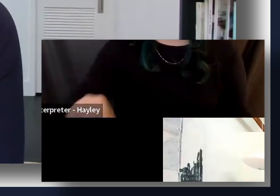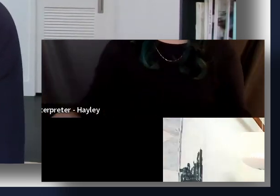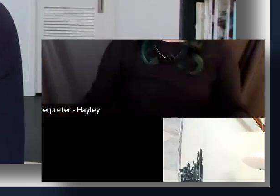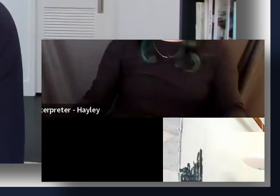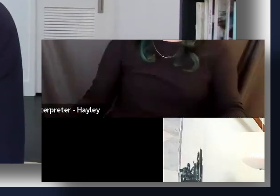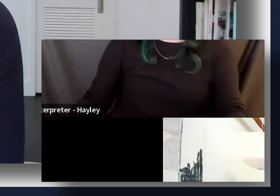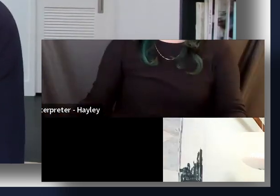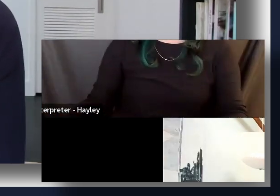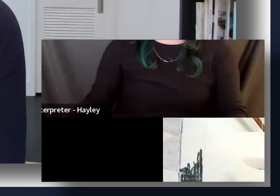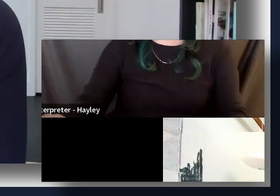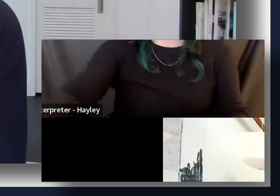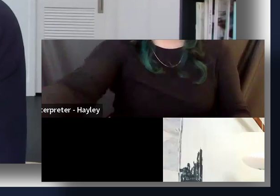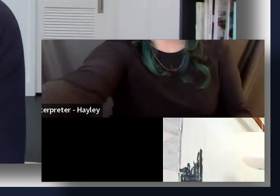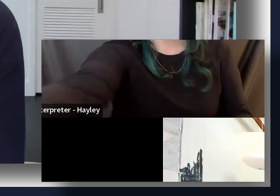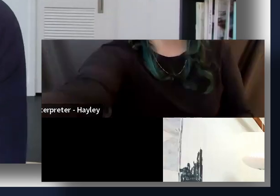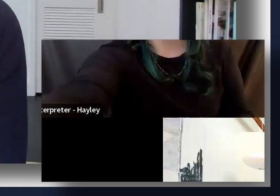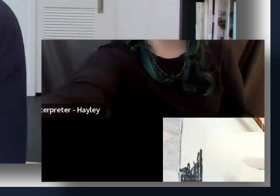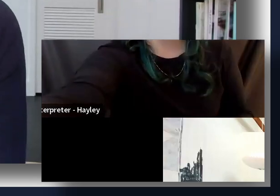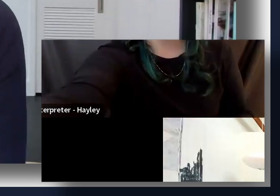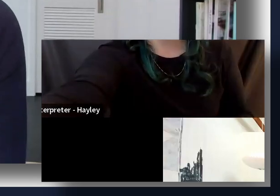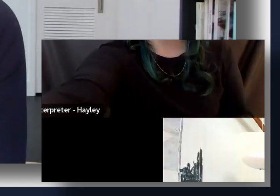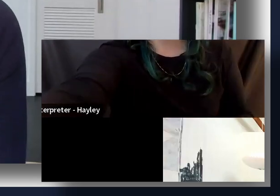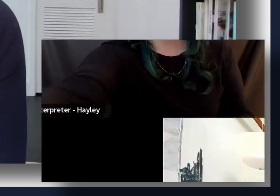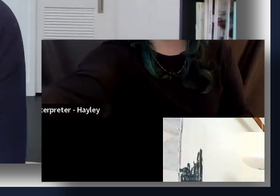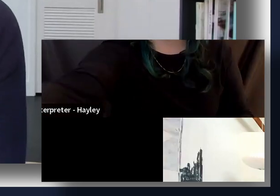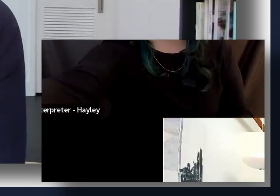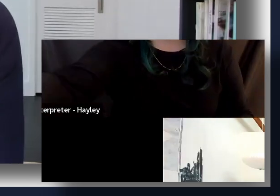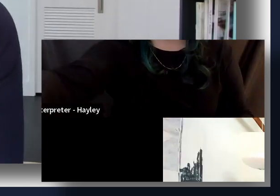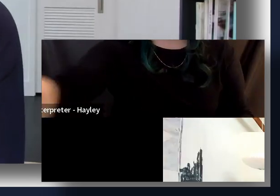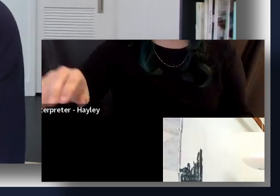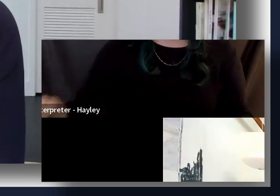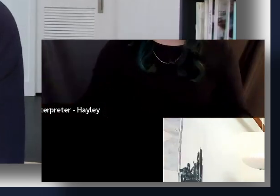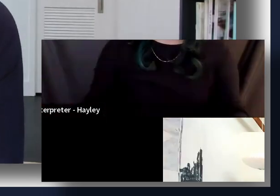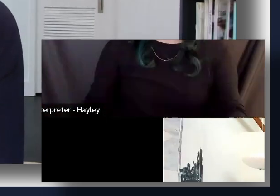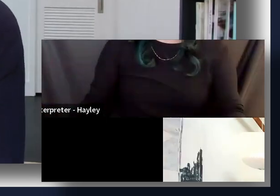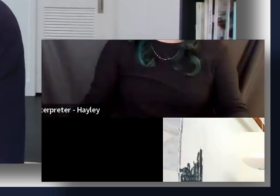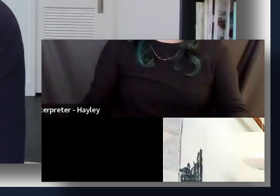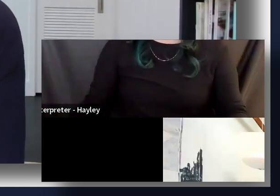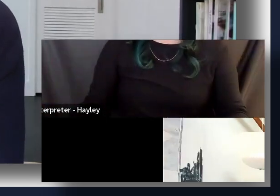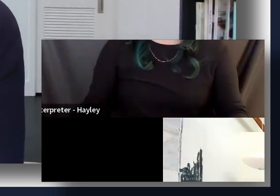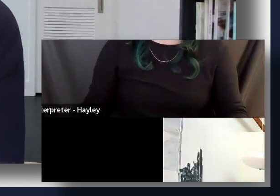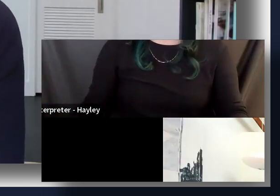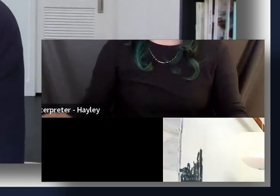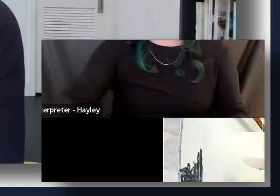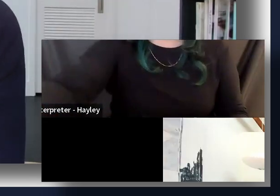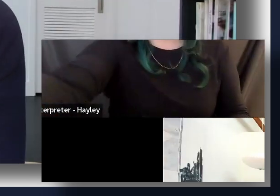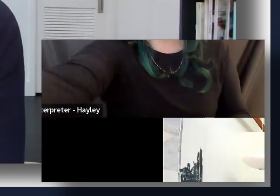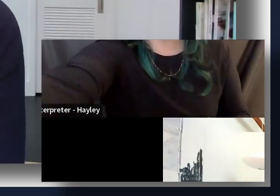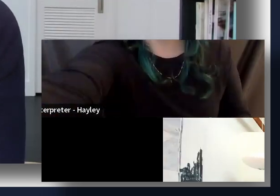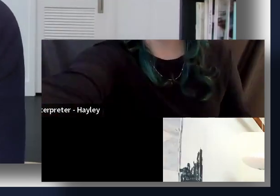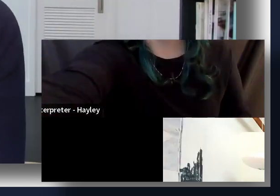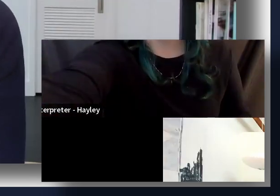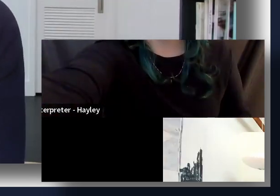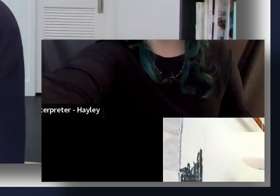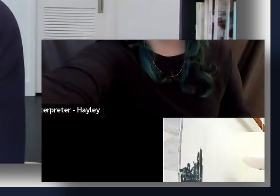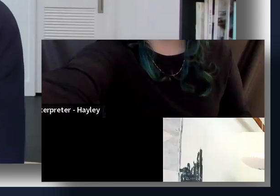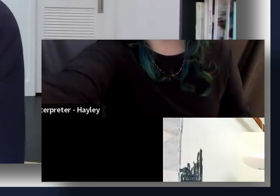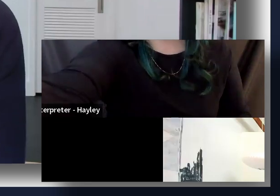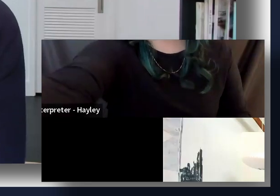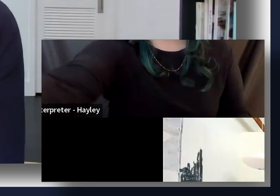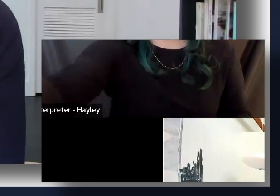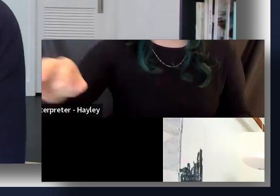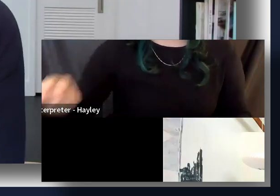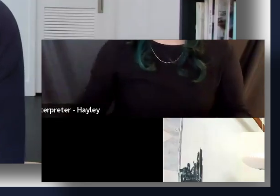going to try to intimidate and silence the media. We're going to have to wait